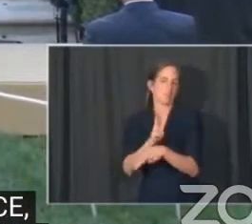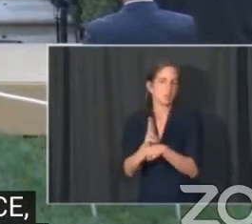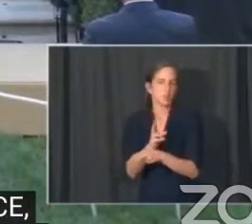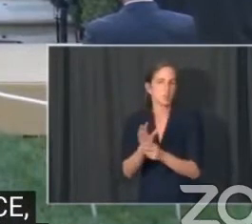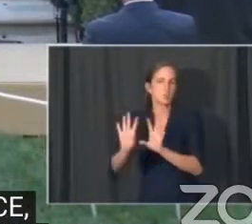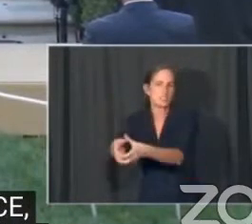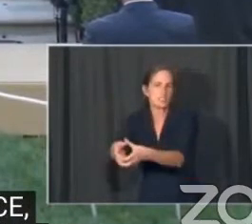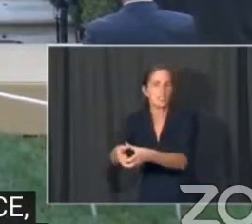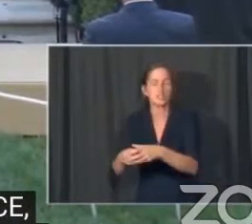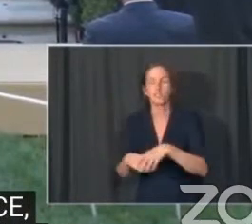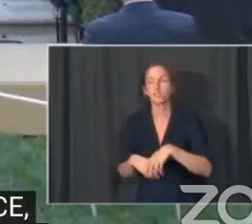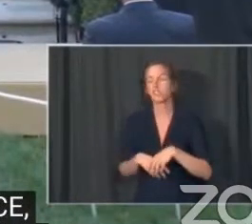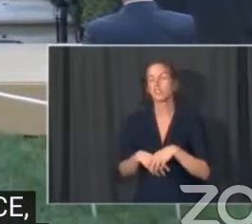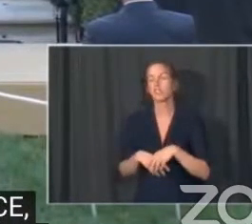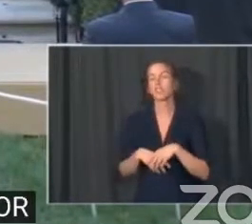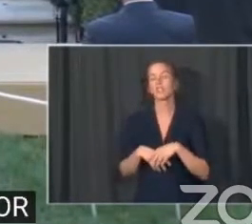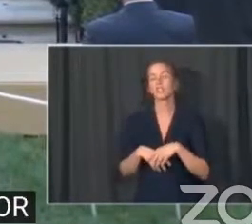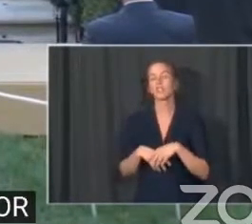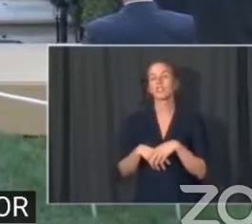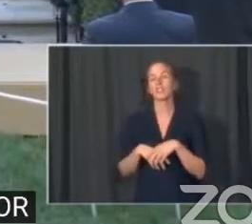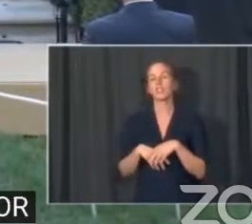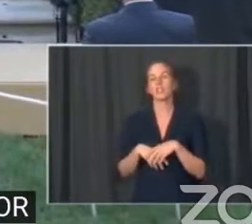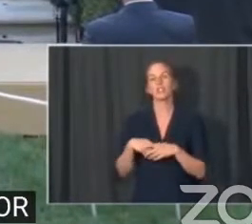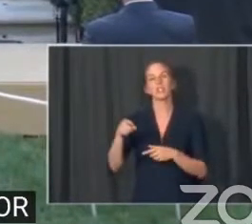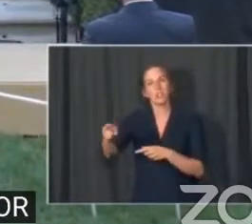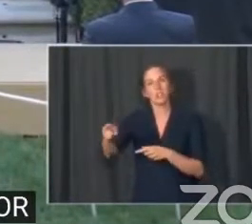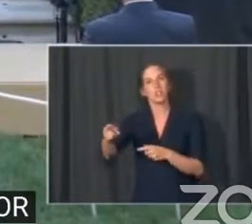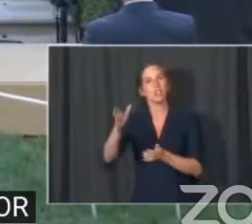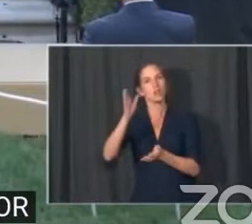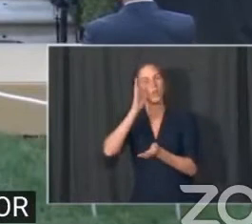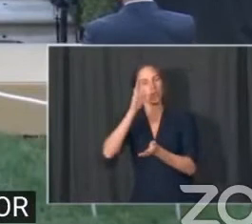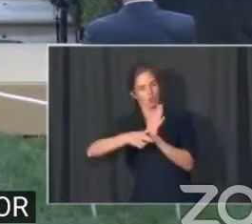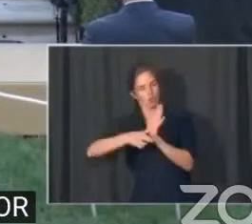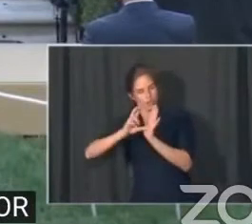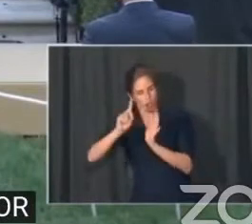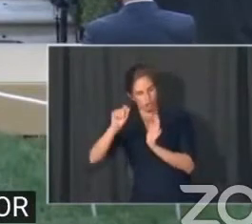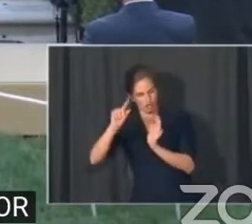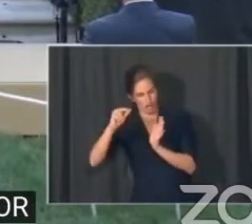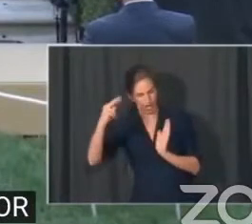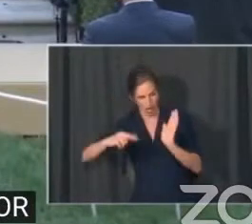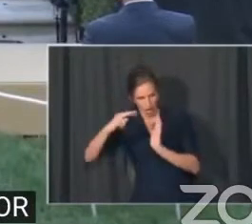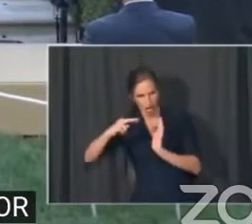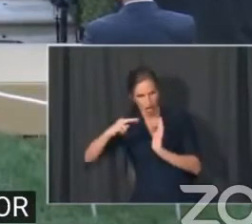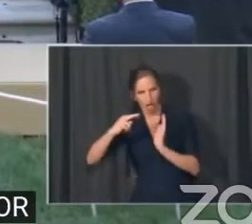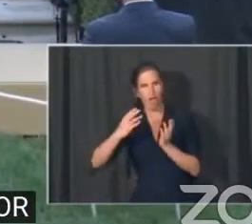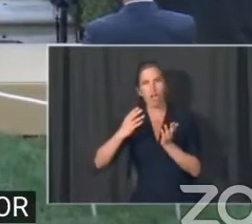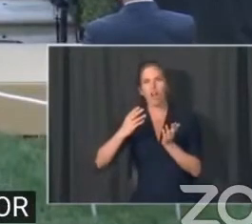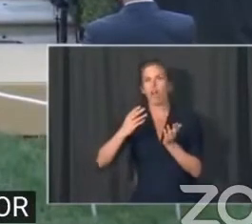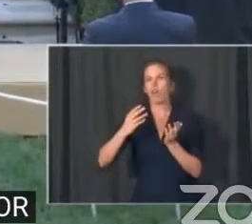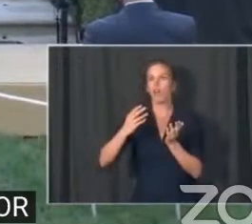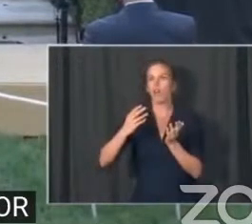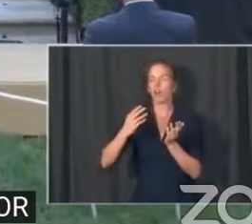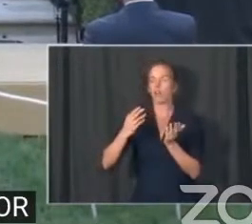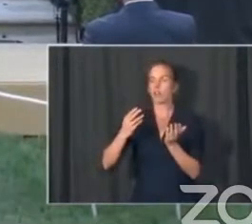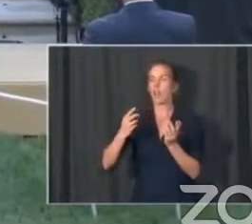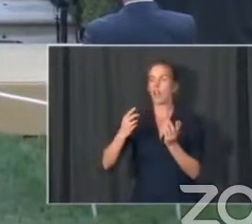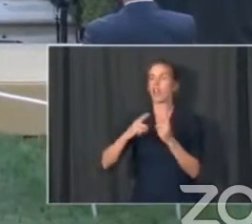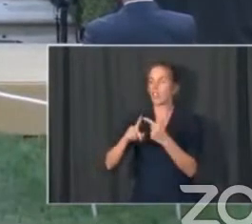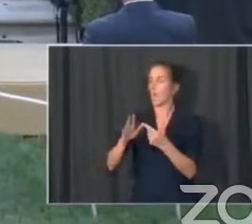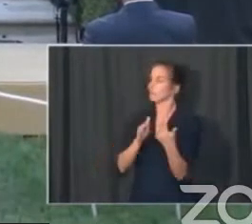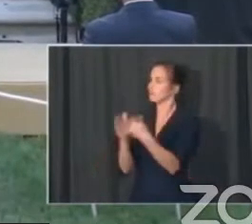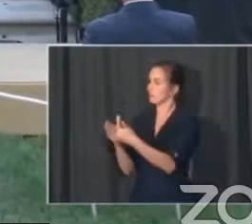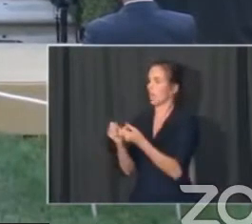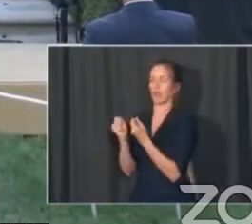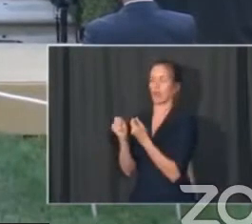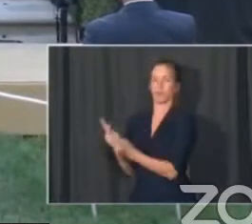aviso público after review of the data transparently and available para to poder hacer everybody el to uso look de estas into vacunas. before the FDA